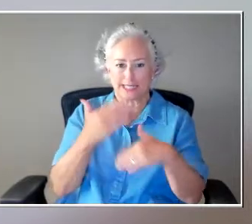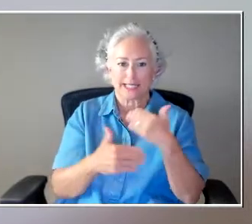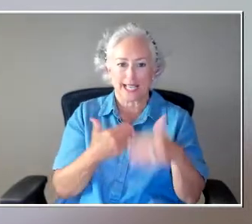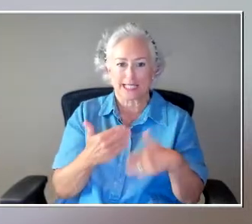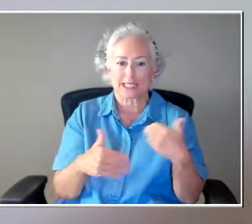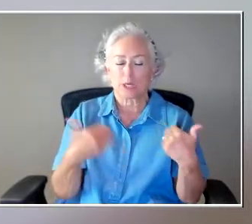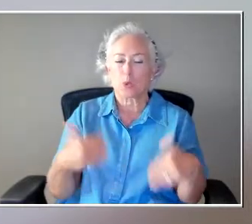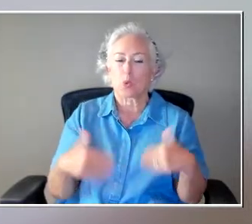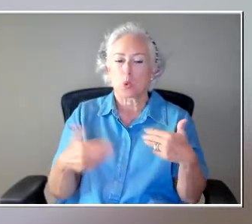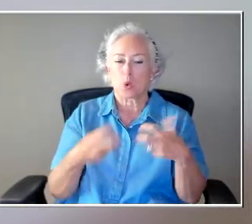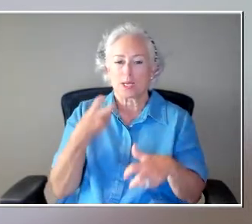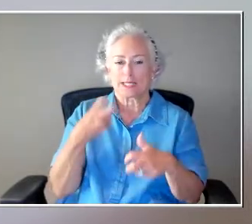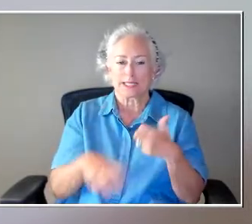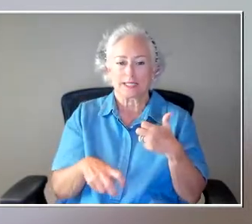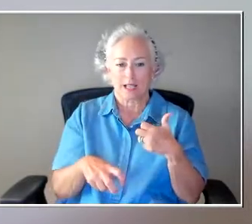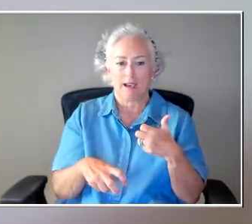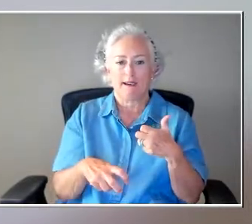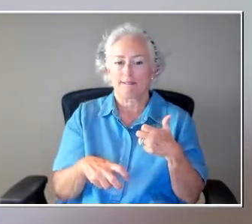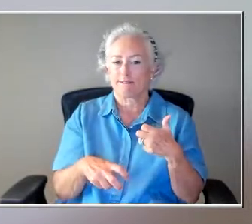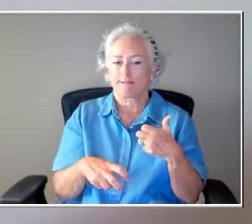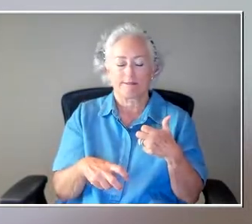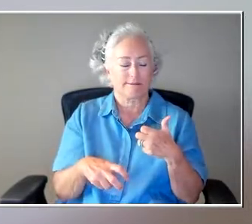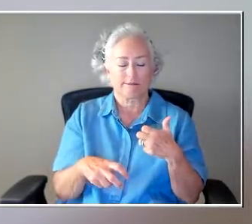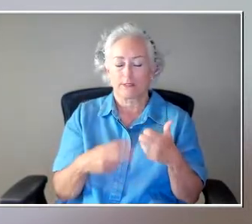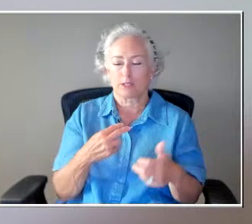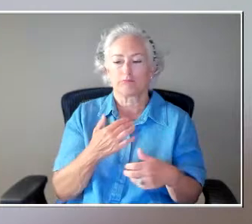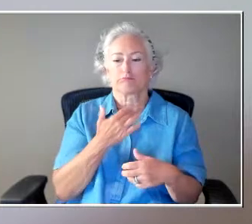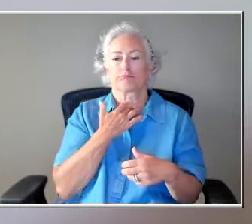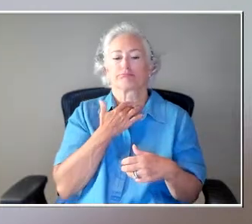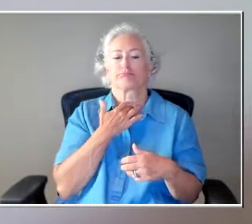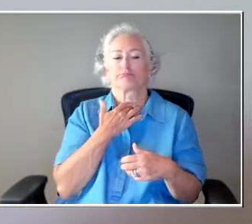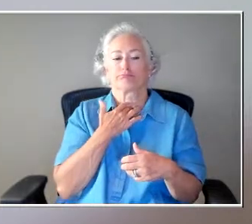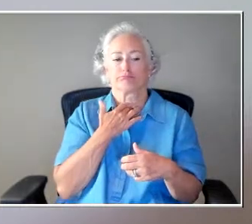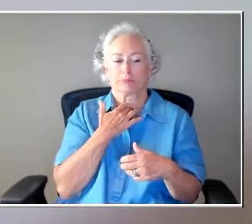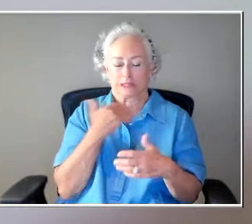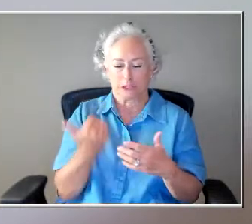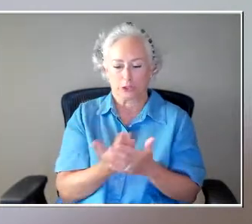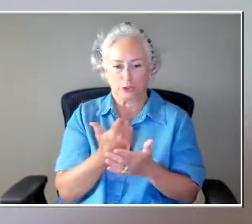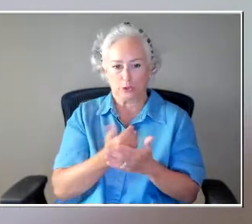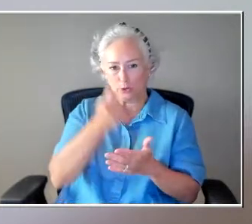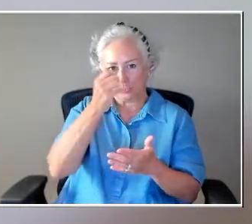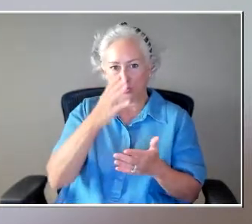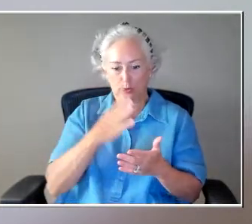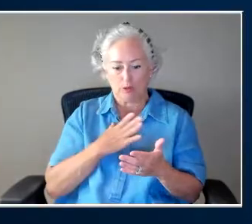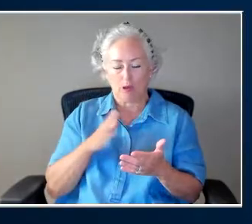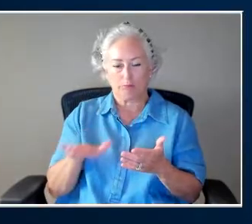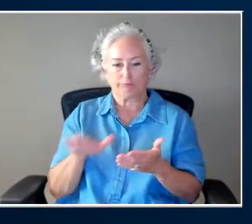was tough to swallow, specifically being one of the new guys on campus at that time. So.